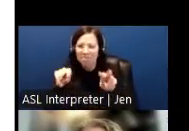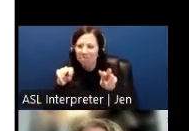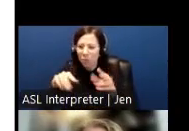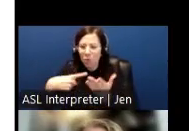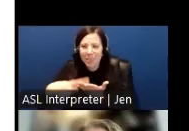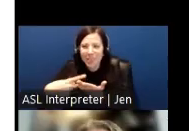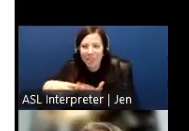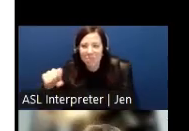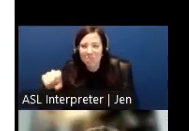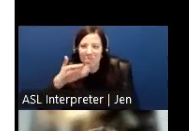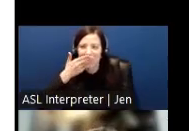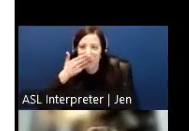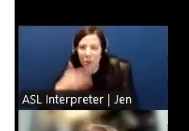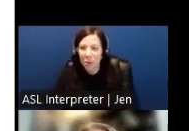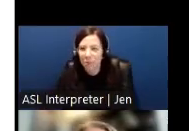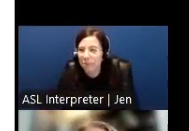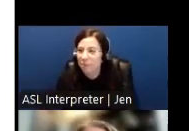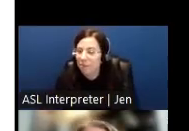discussion. Thank you.